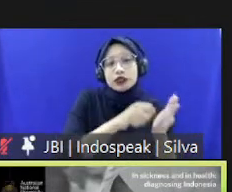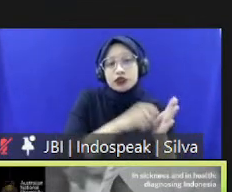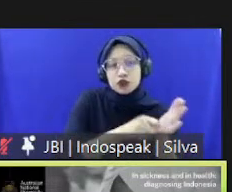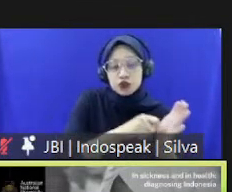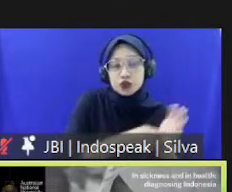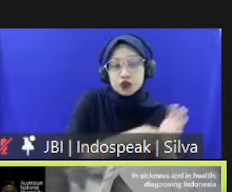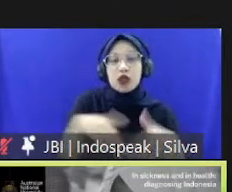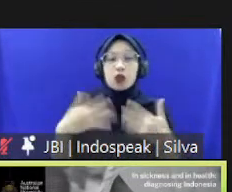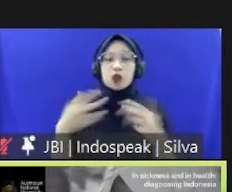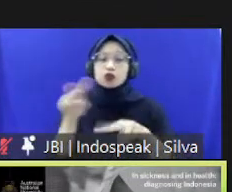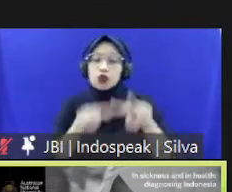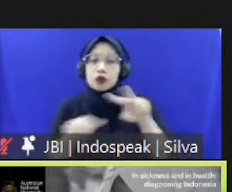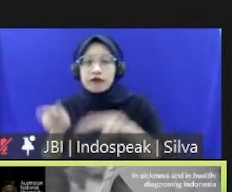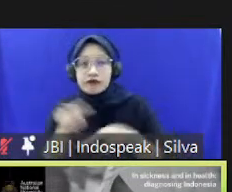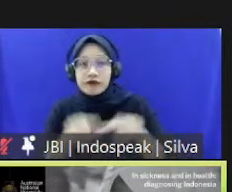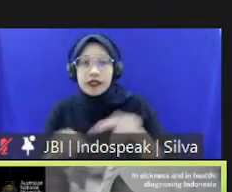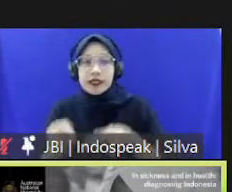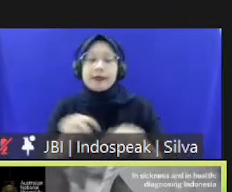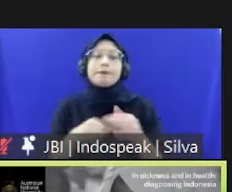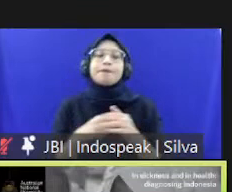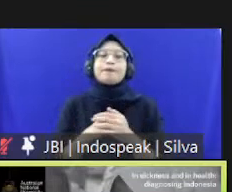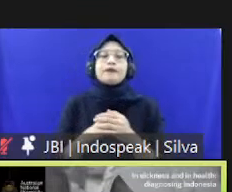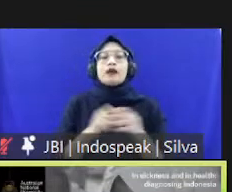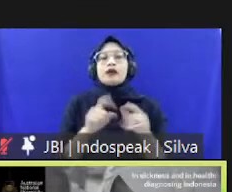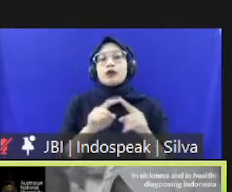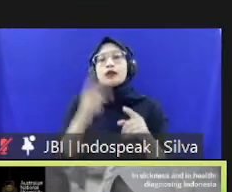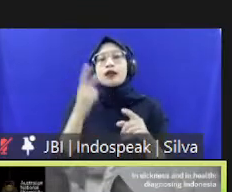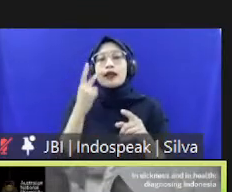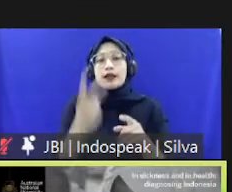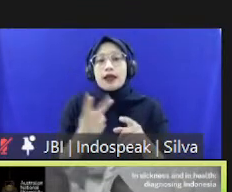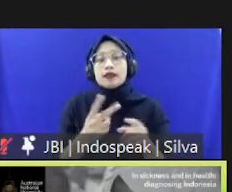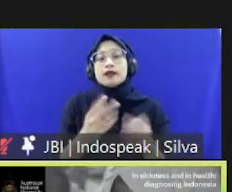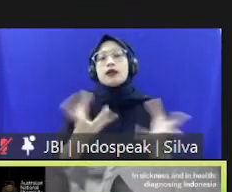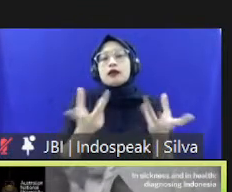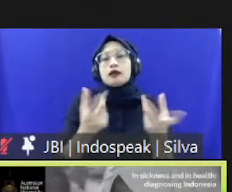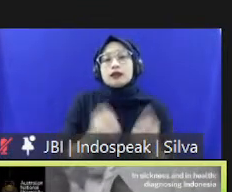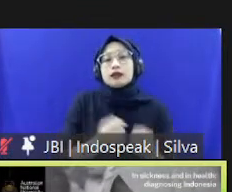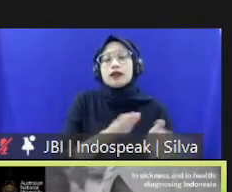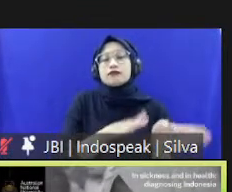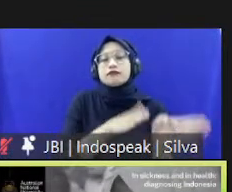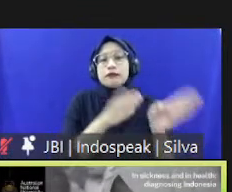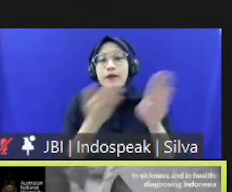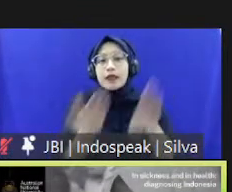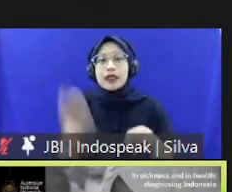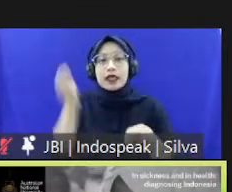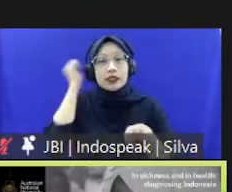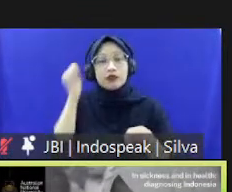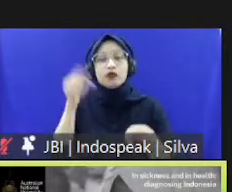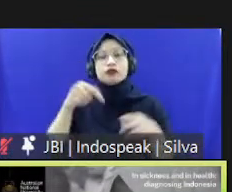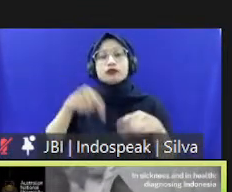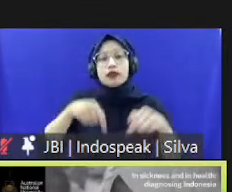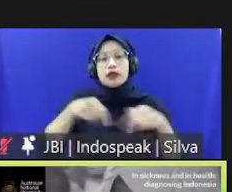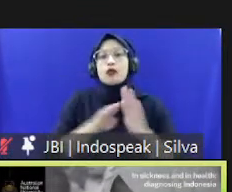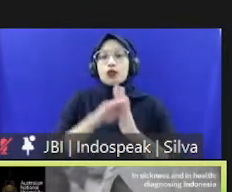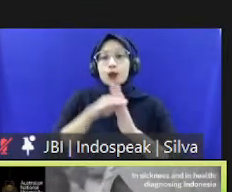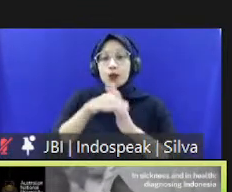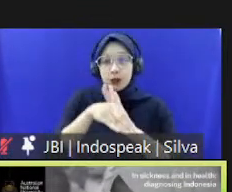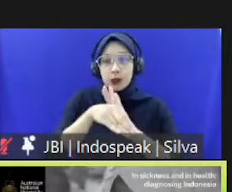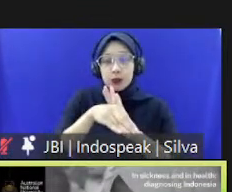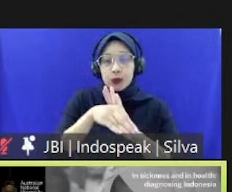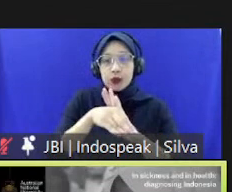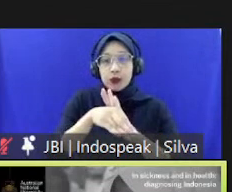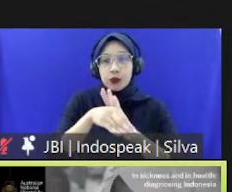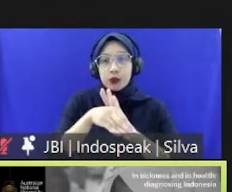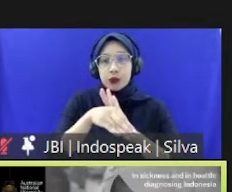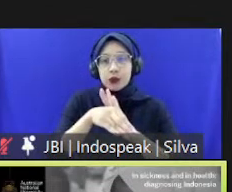thing, the trend it shows that the maternal mortality rate is declining. Nevertheless, once more